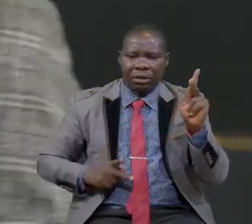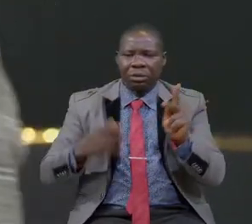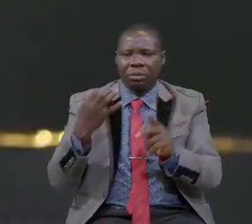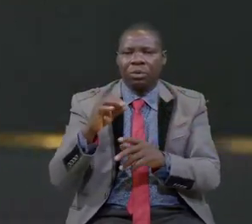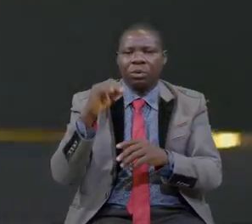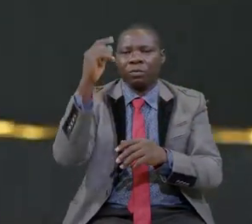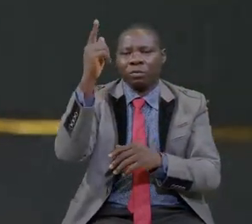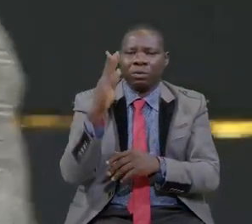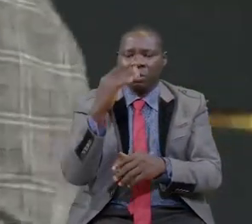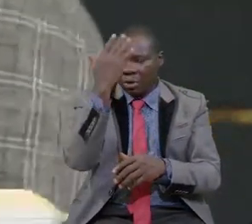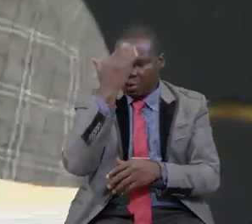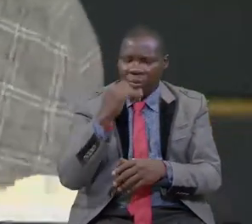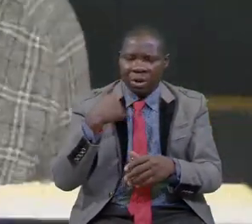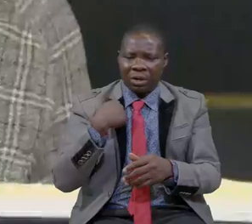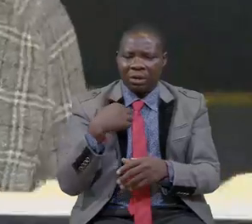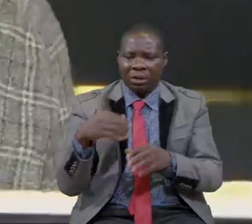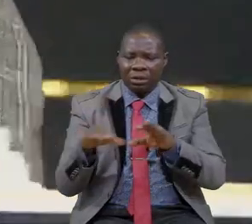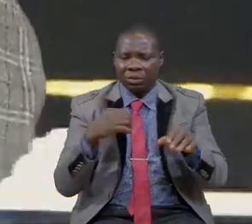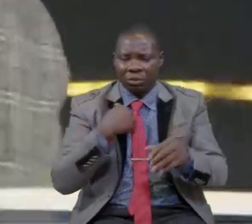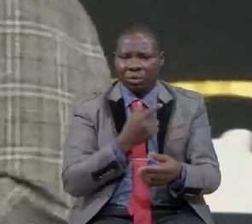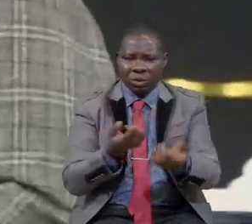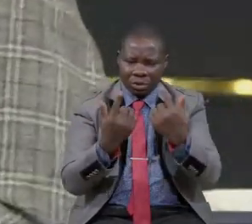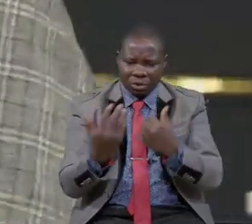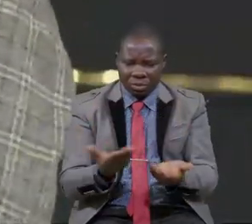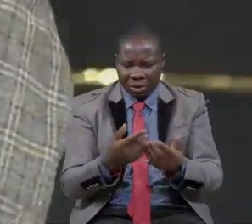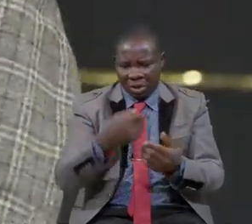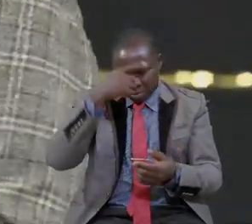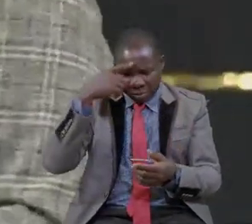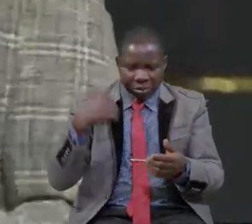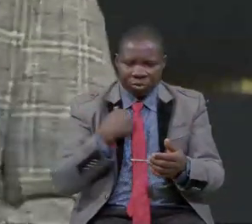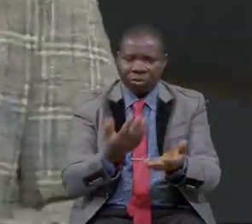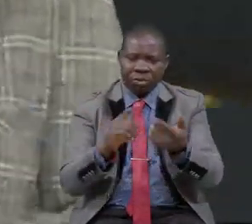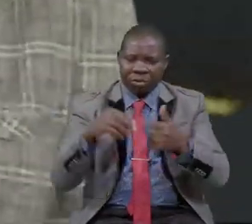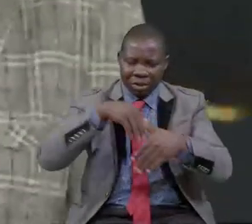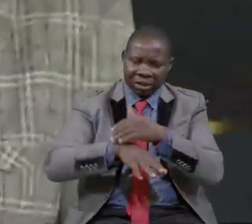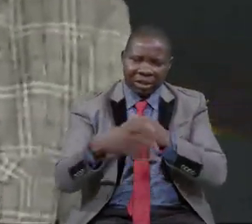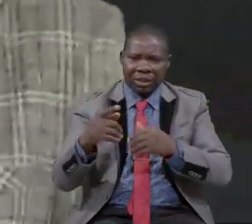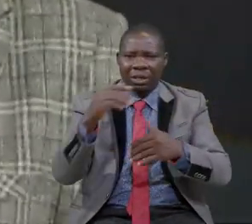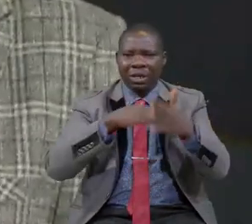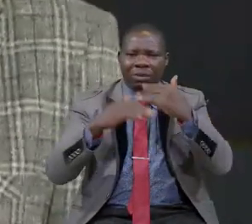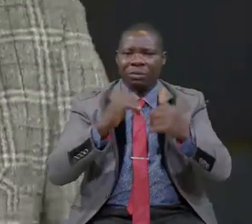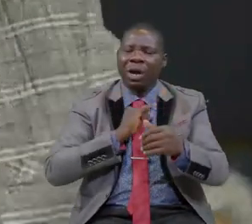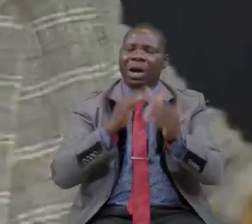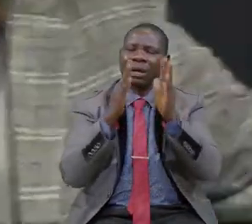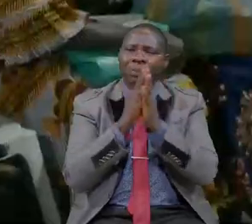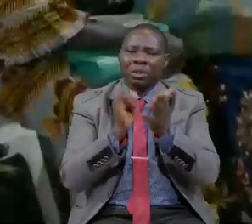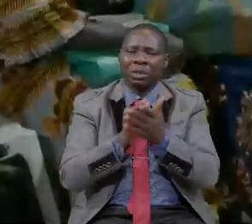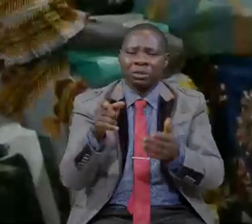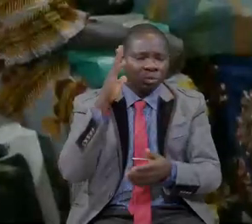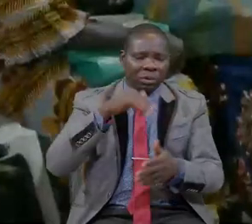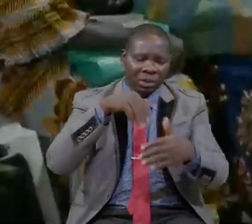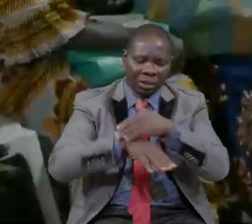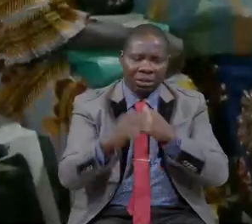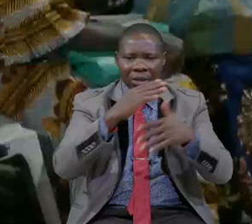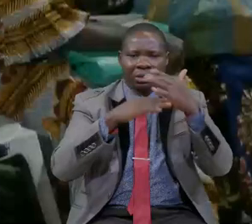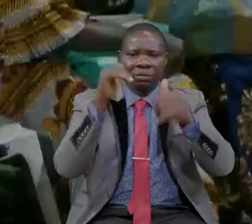here? Because we want to get to the kingdom of God. I pray you'll get to the kingdom in Jesus' name.